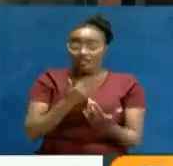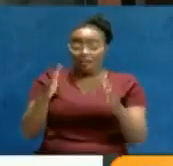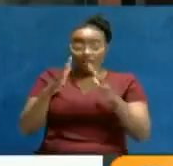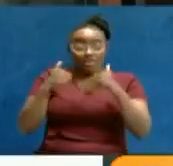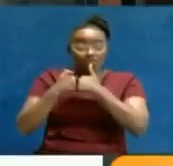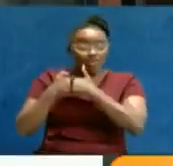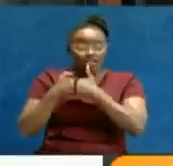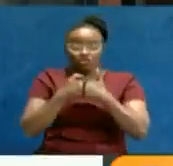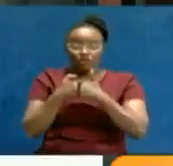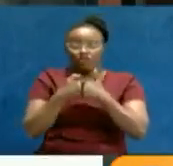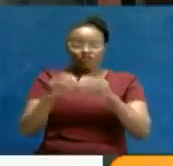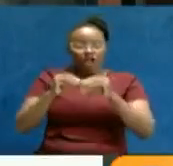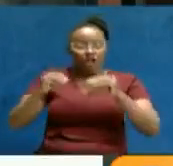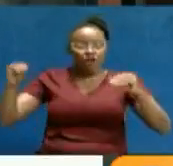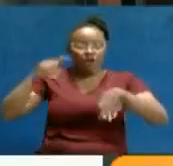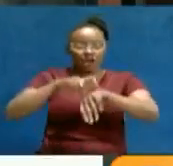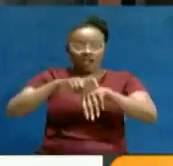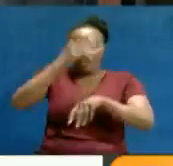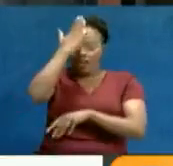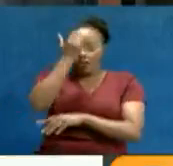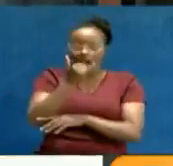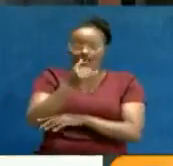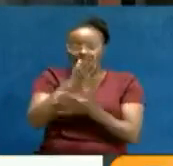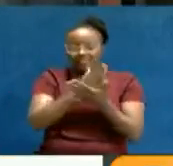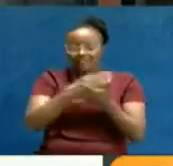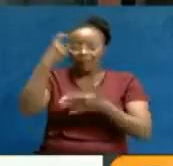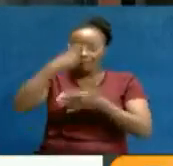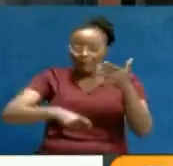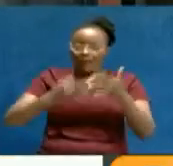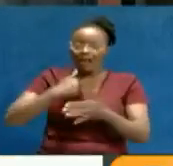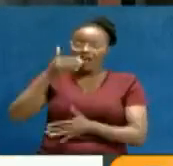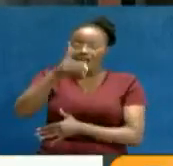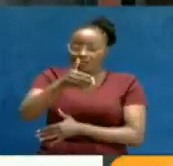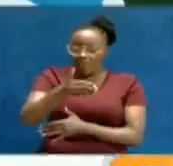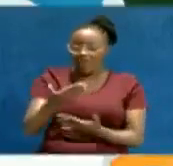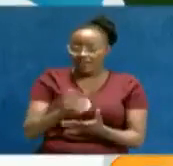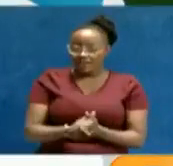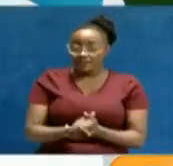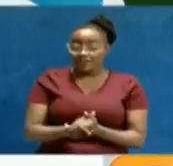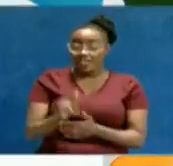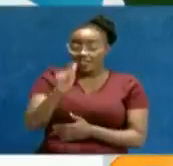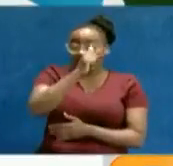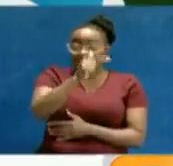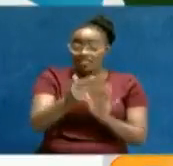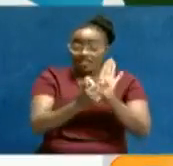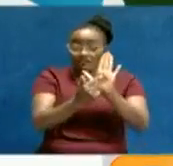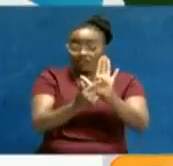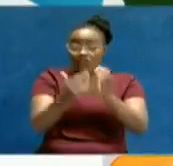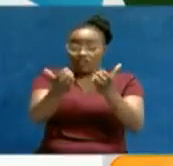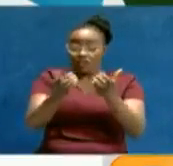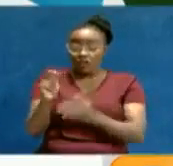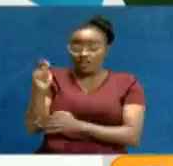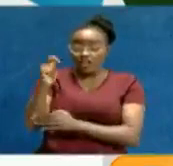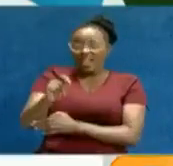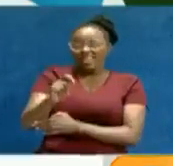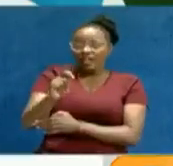big challenge for a long time because certain duties are levied on that. Tanzania, for instance, requires